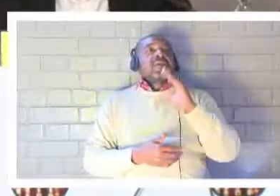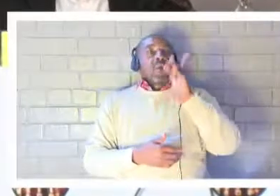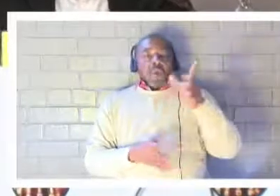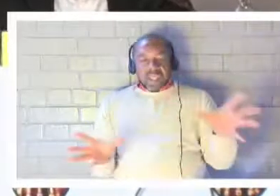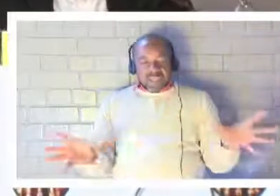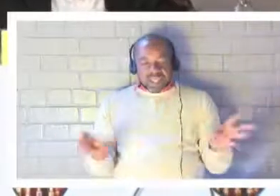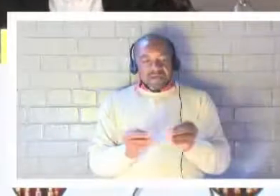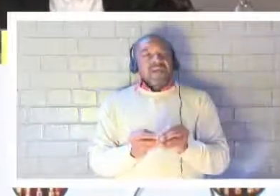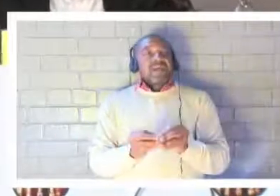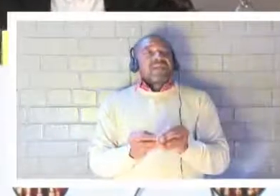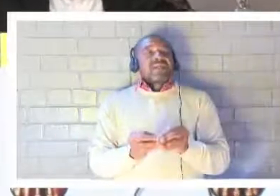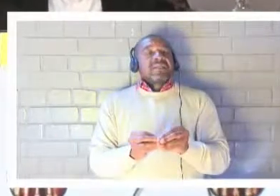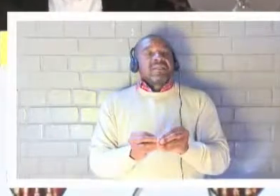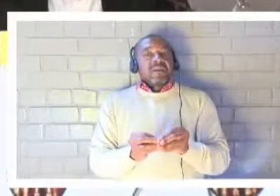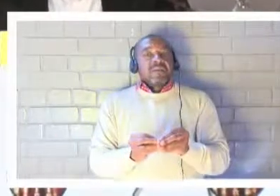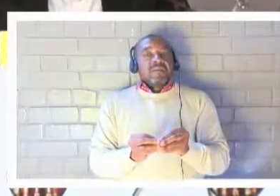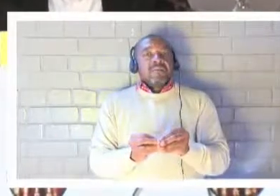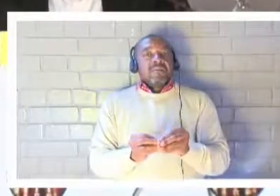summarize